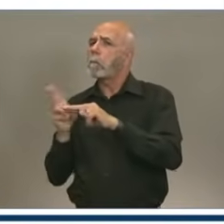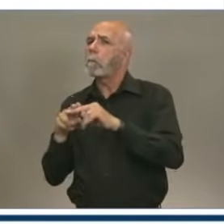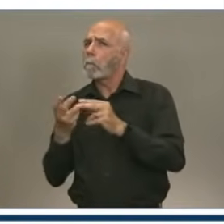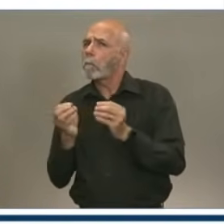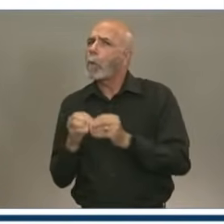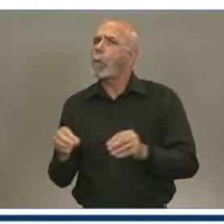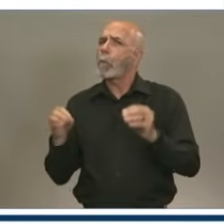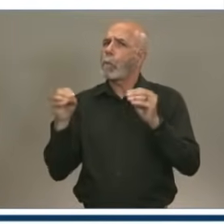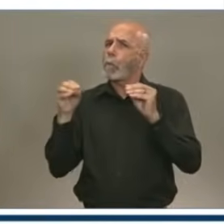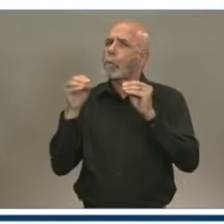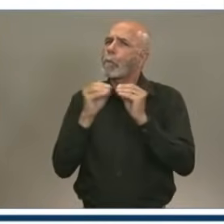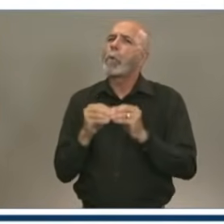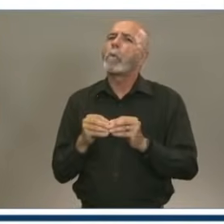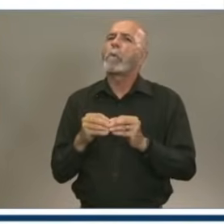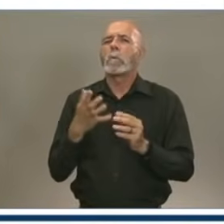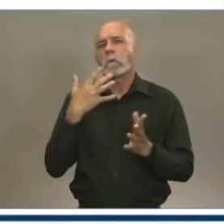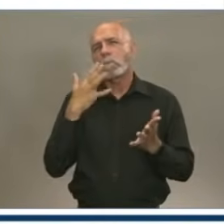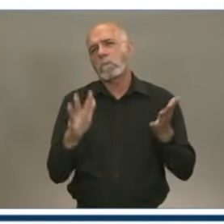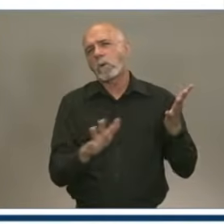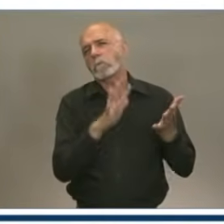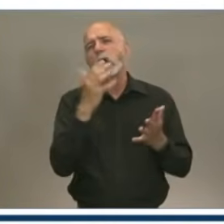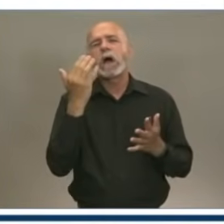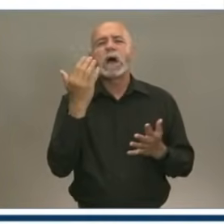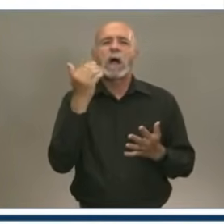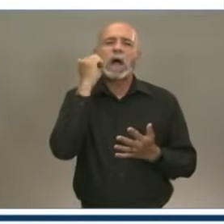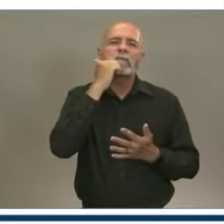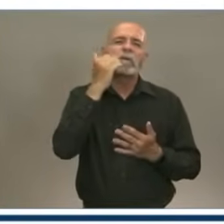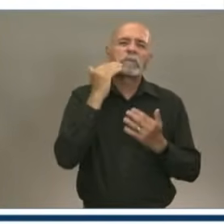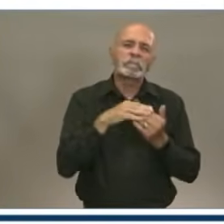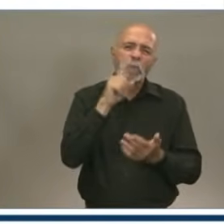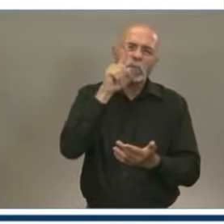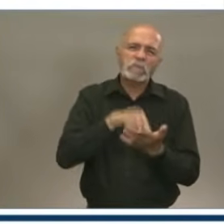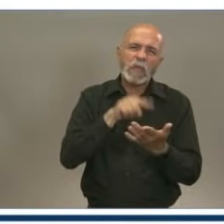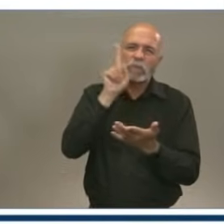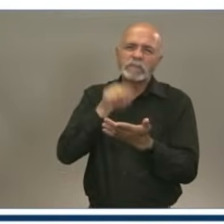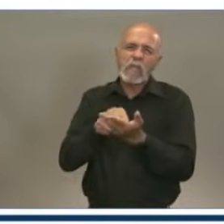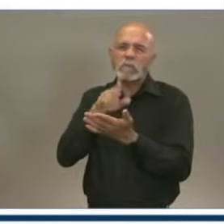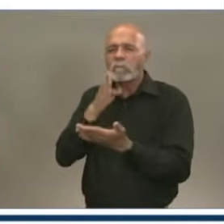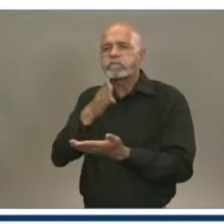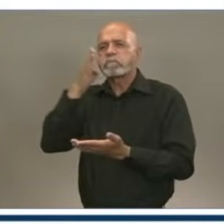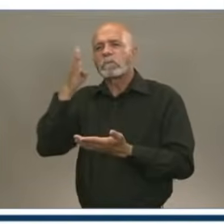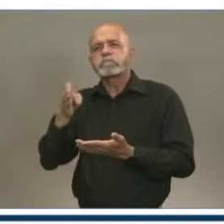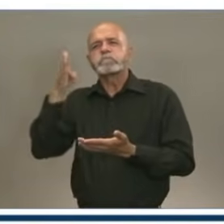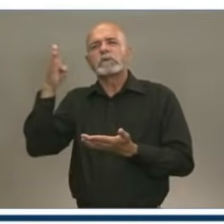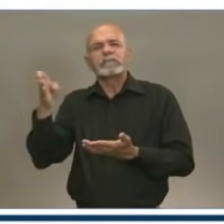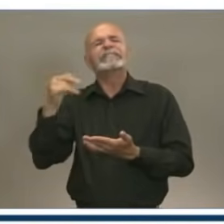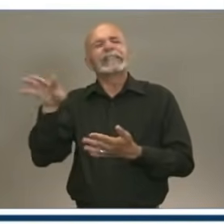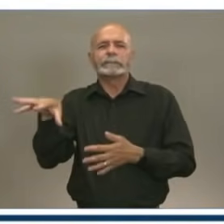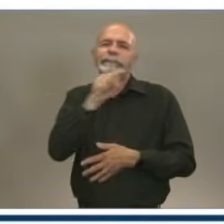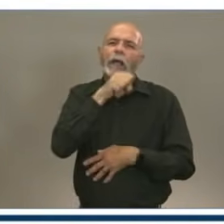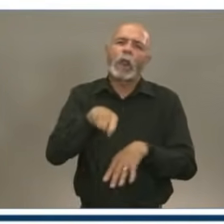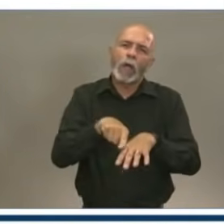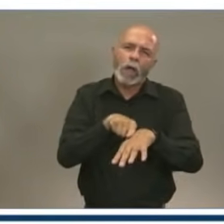coming forward on a daily basis. So we are making progress, but it is slow and incremental,